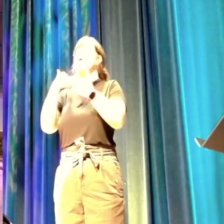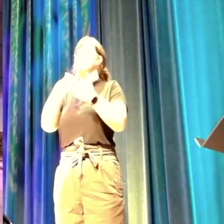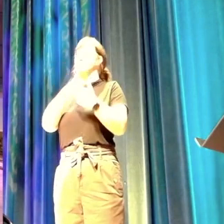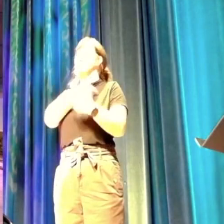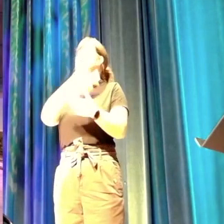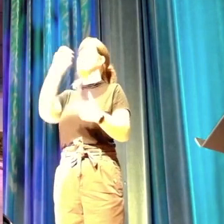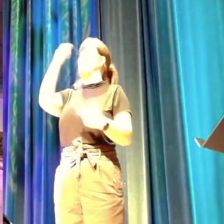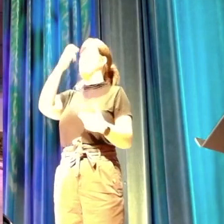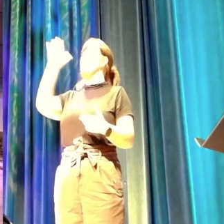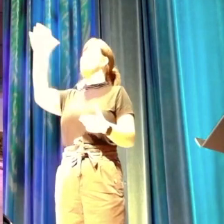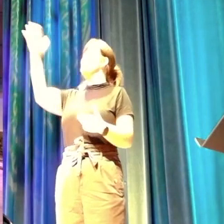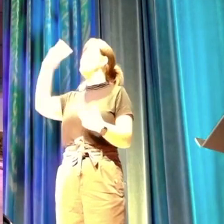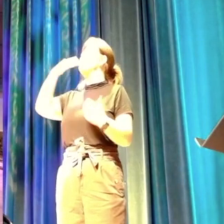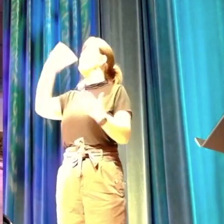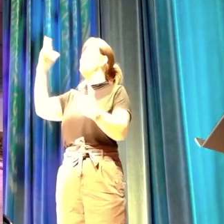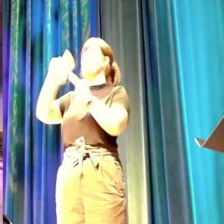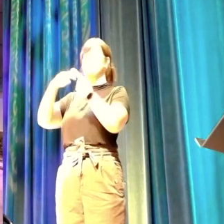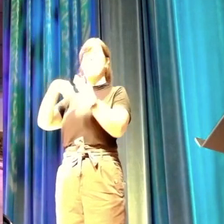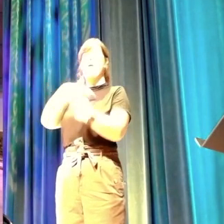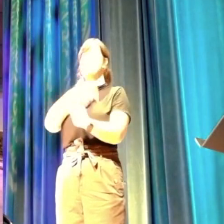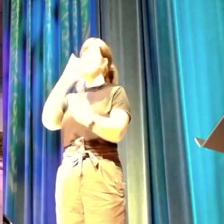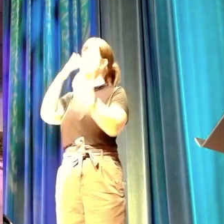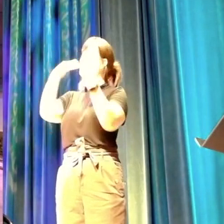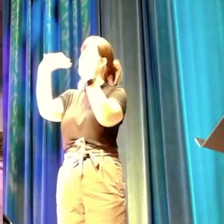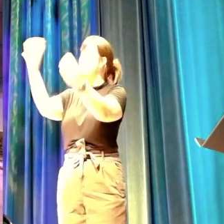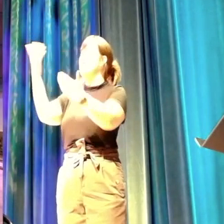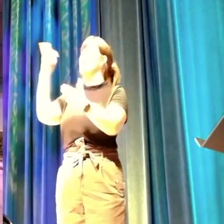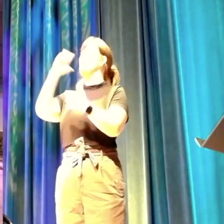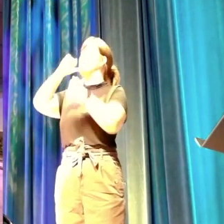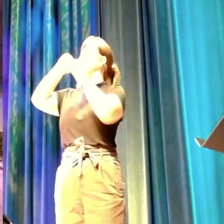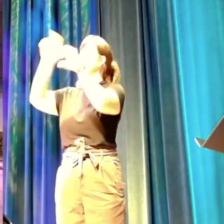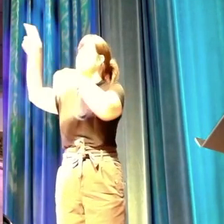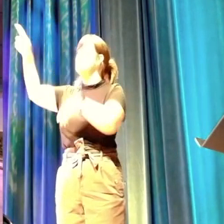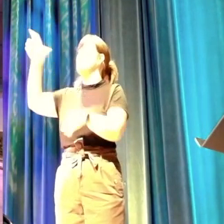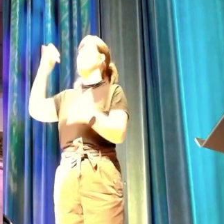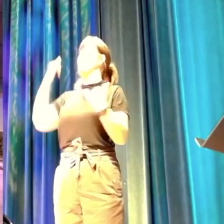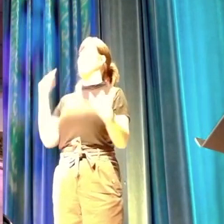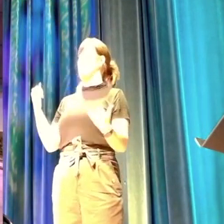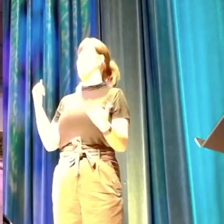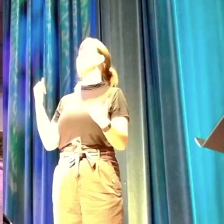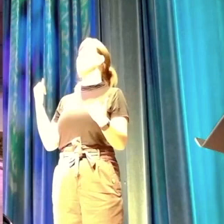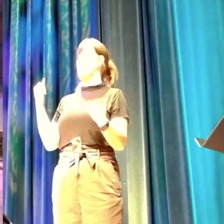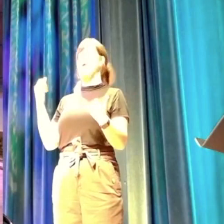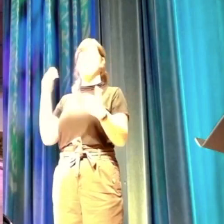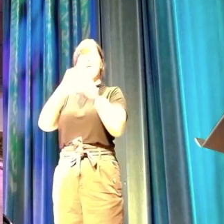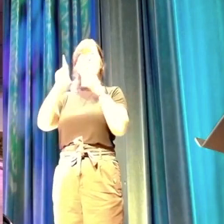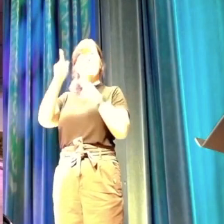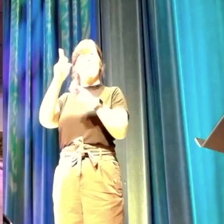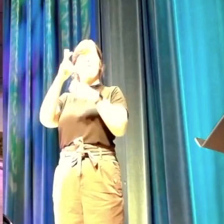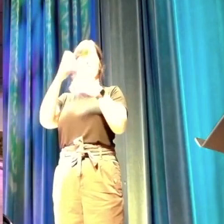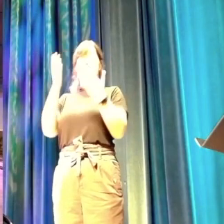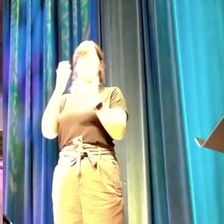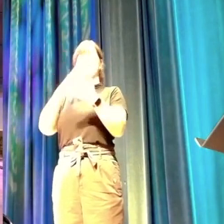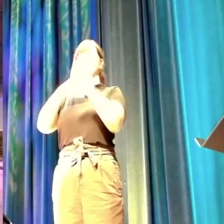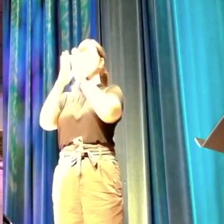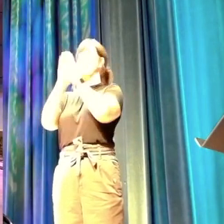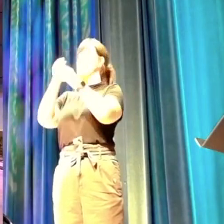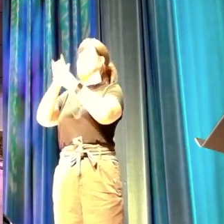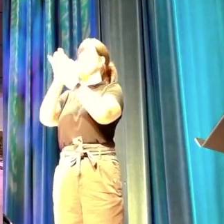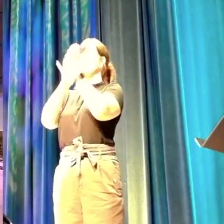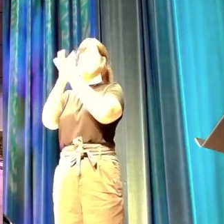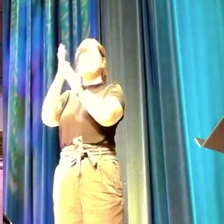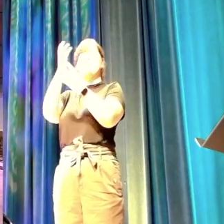the goodness has been done. We thank you for it. We bless you for it. Now, Lord, have your way in this place, we pray. In Jesus' wonderful